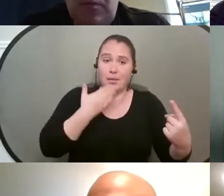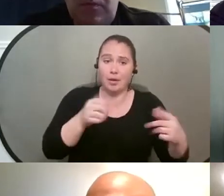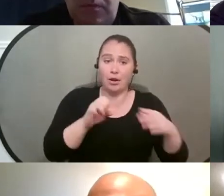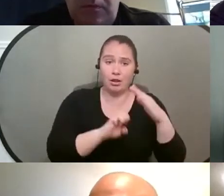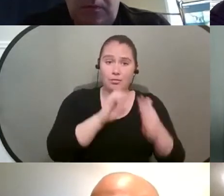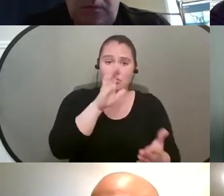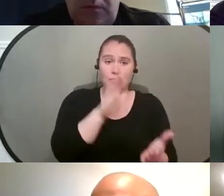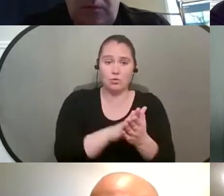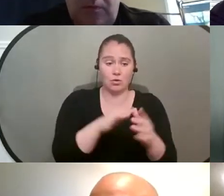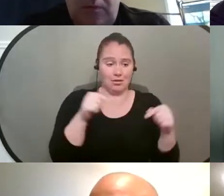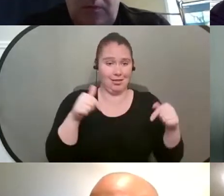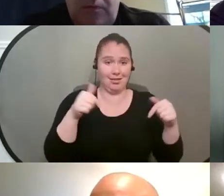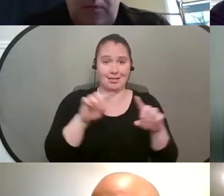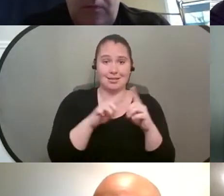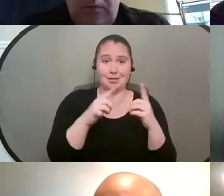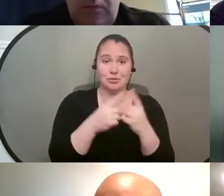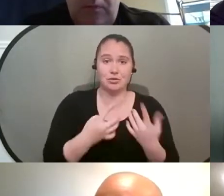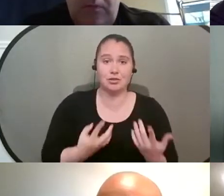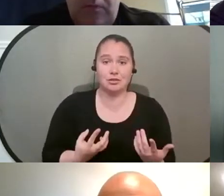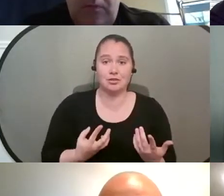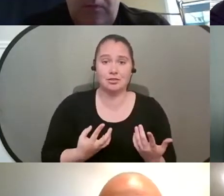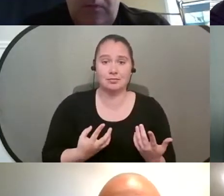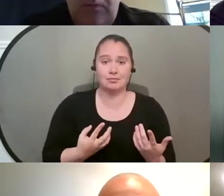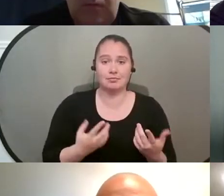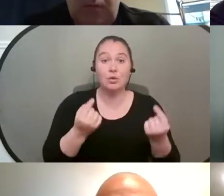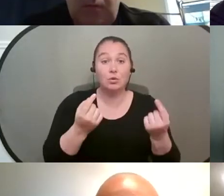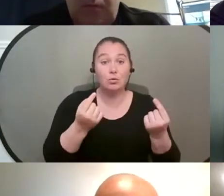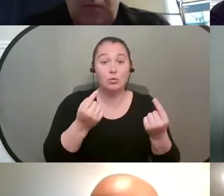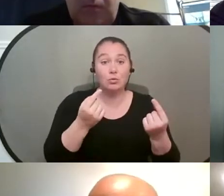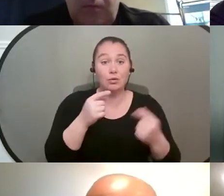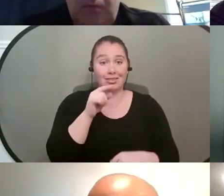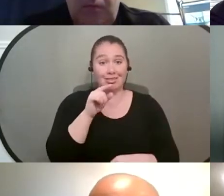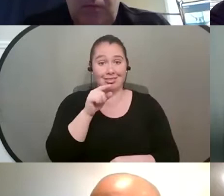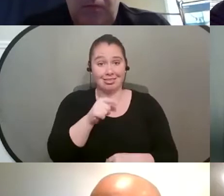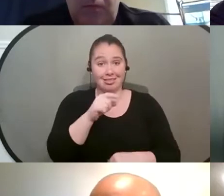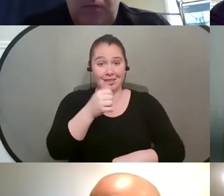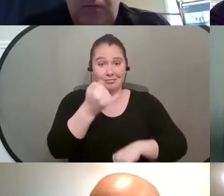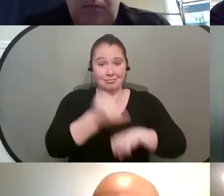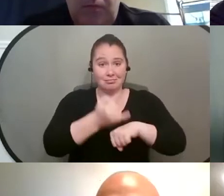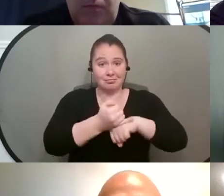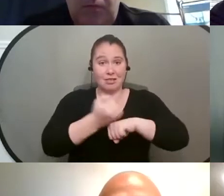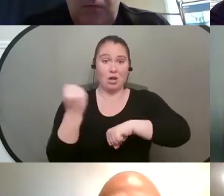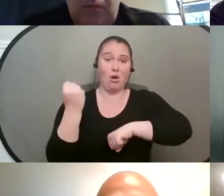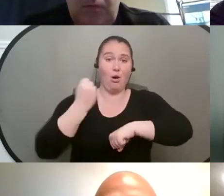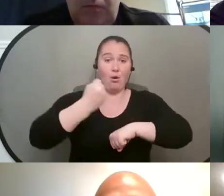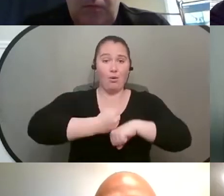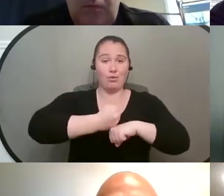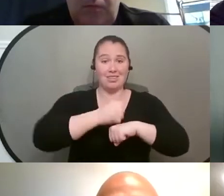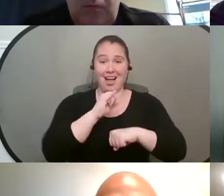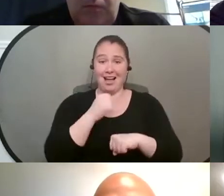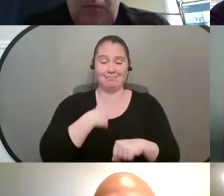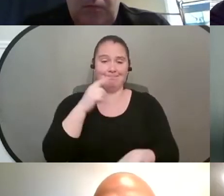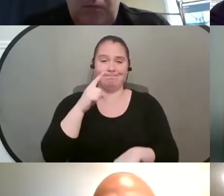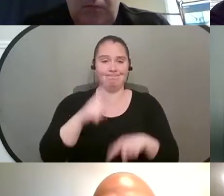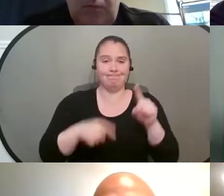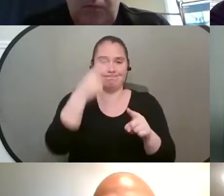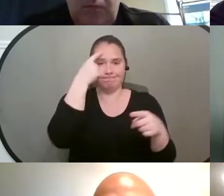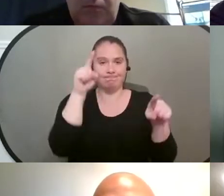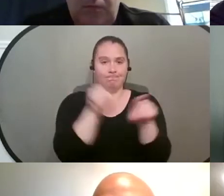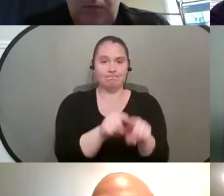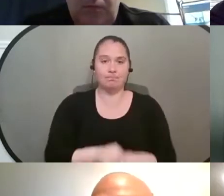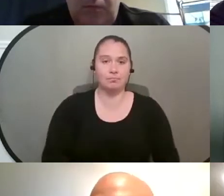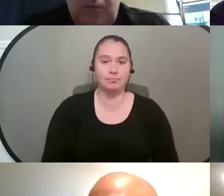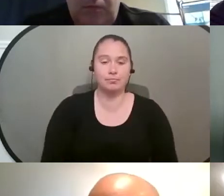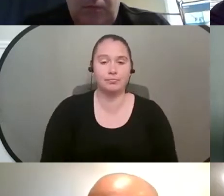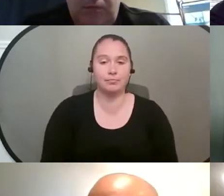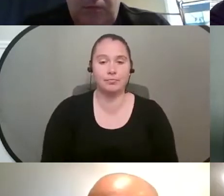district, and trying to close it in that neighborhood, I can't just completely agree with that, I guess I'm saying.